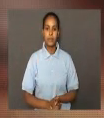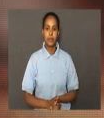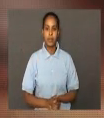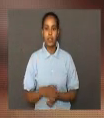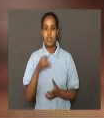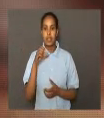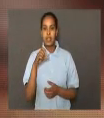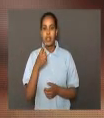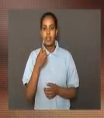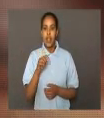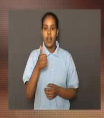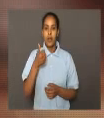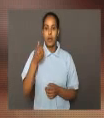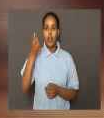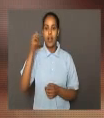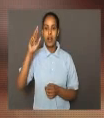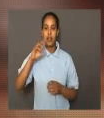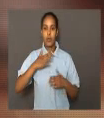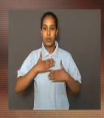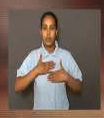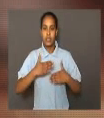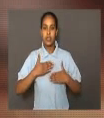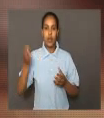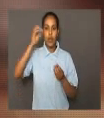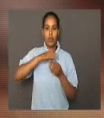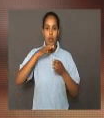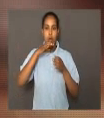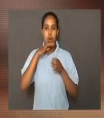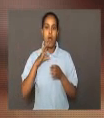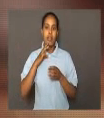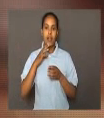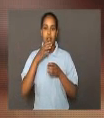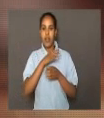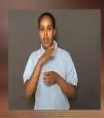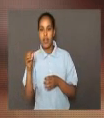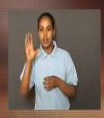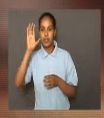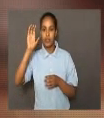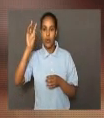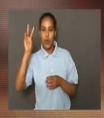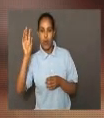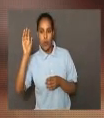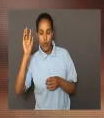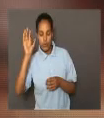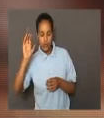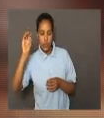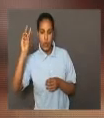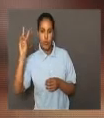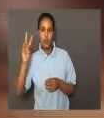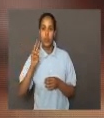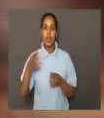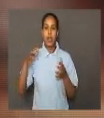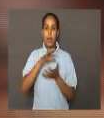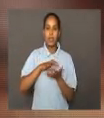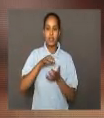The air we breathe also contains water vapor and carbon dioxide, which is a mixture